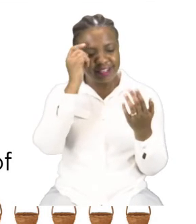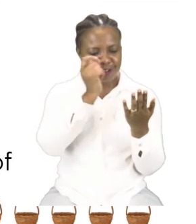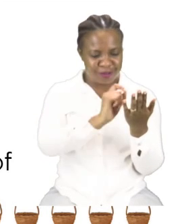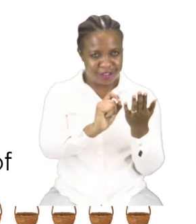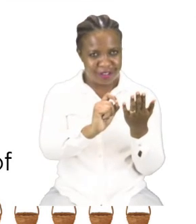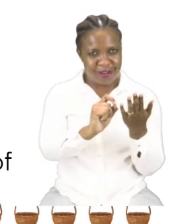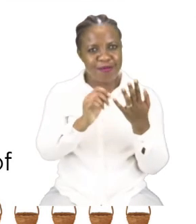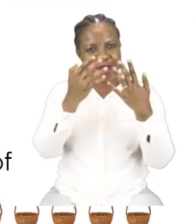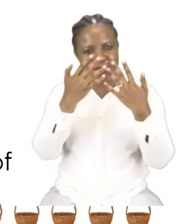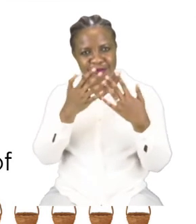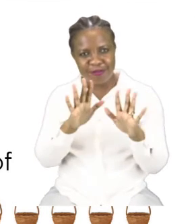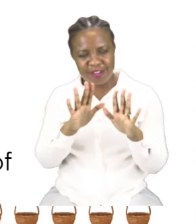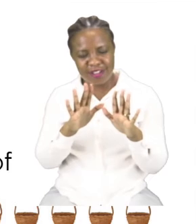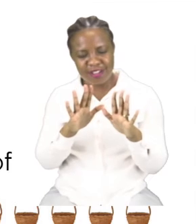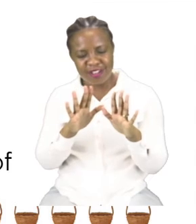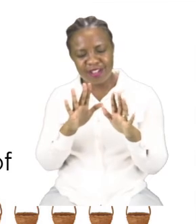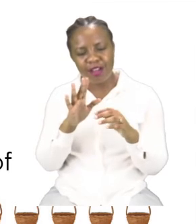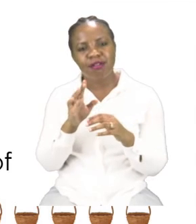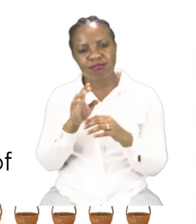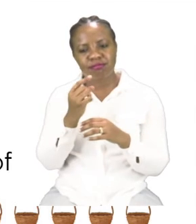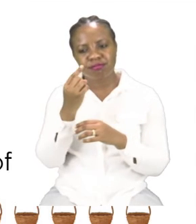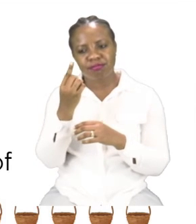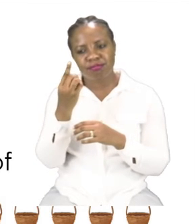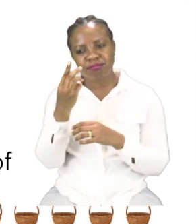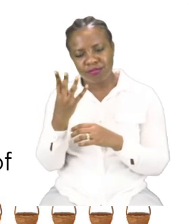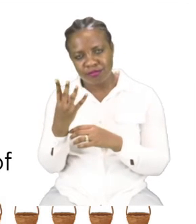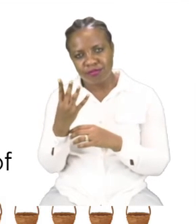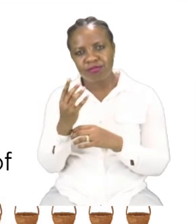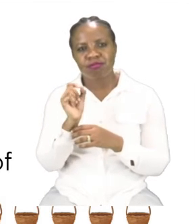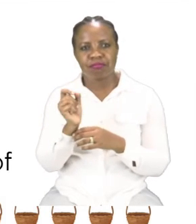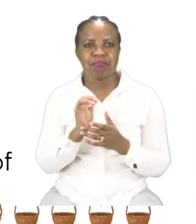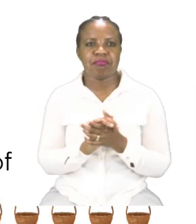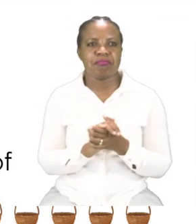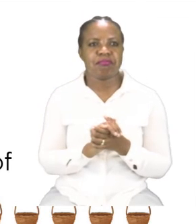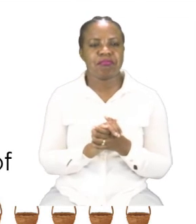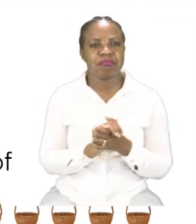count. So, how many pots do you think you have?